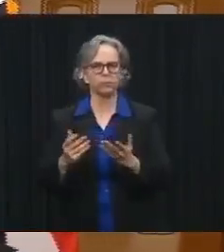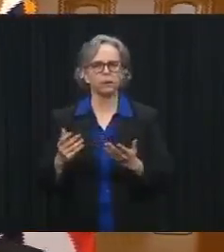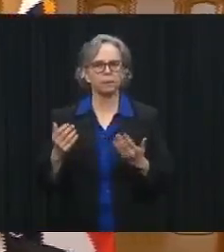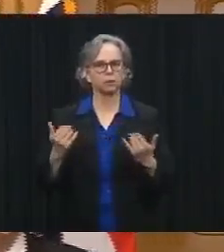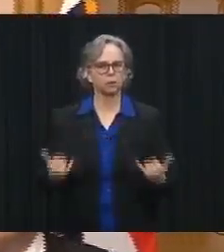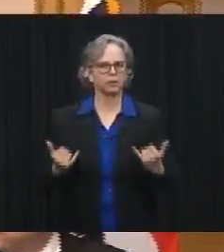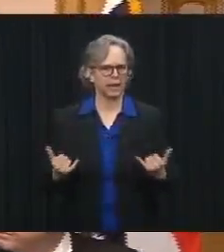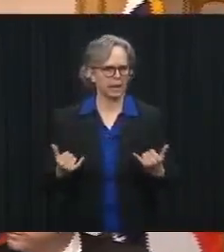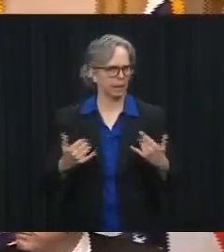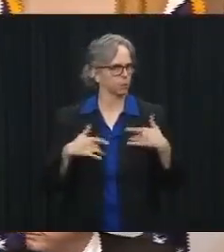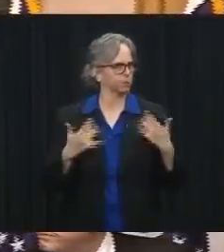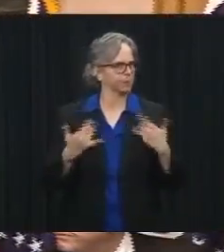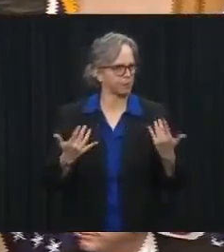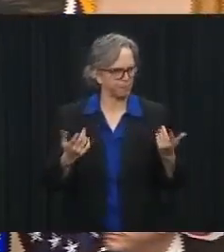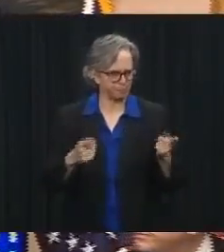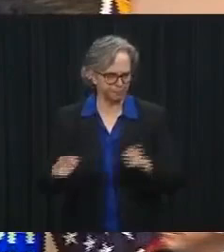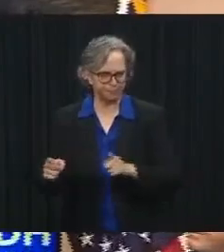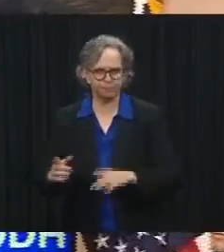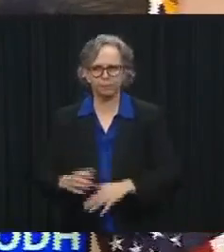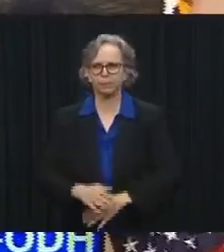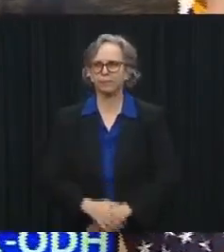Thank you.